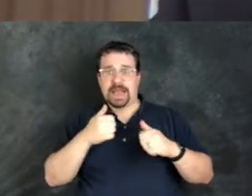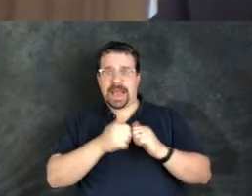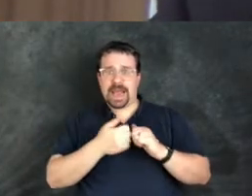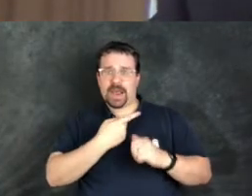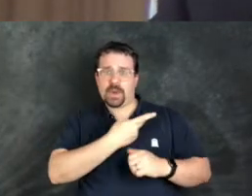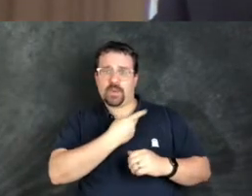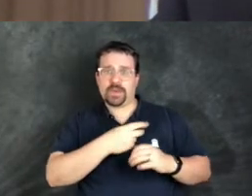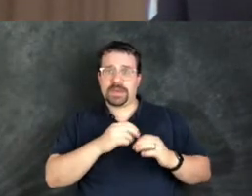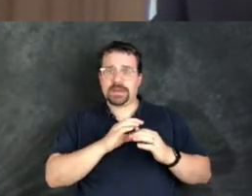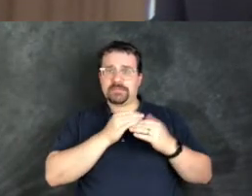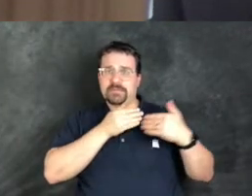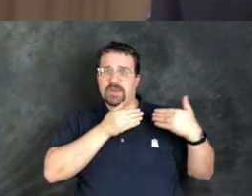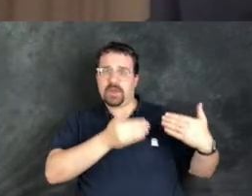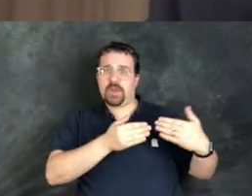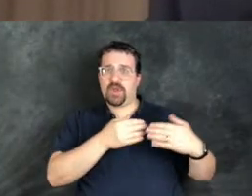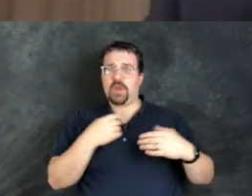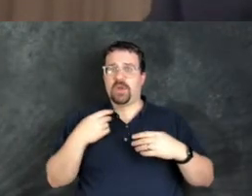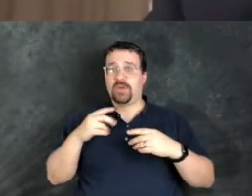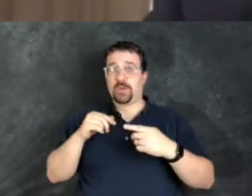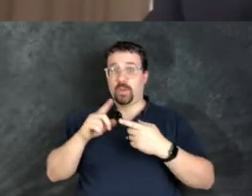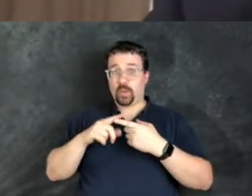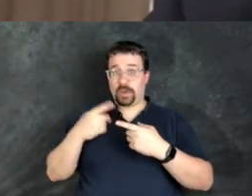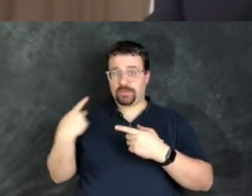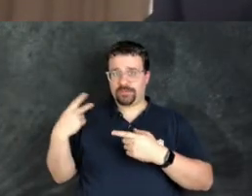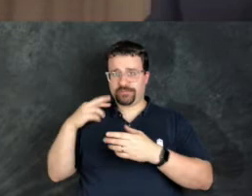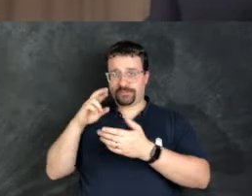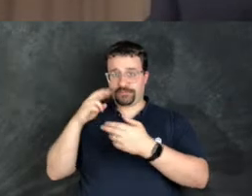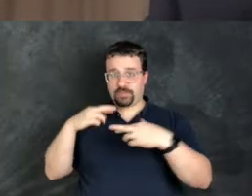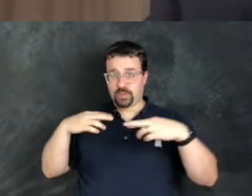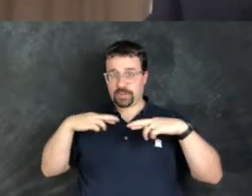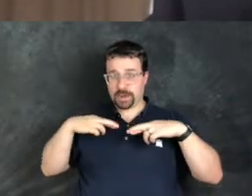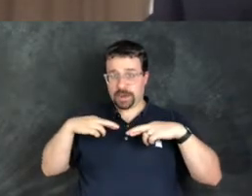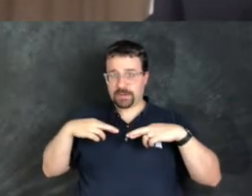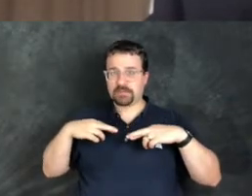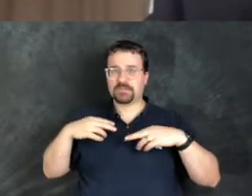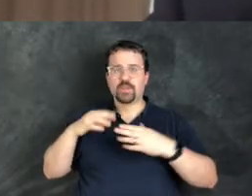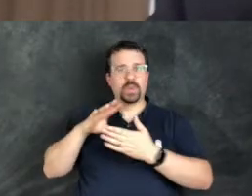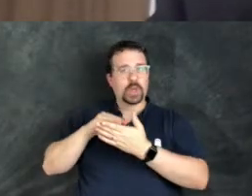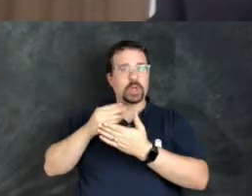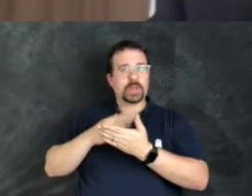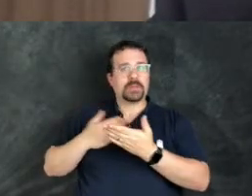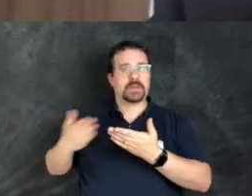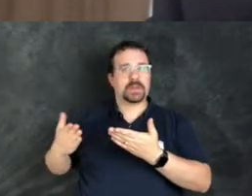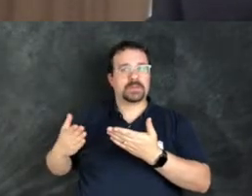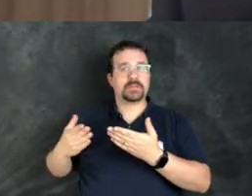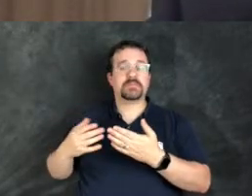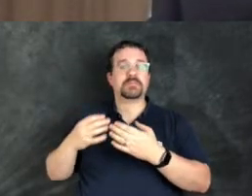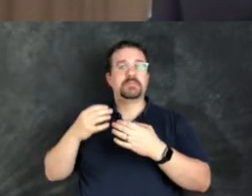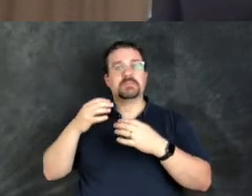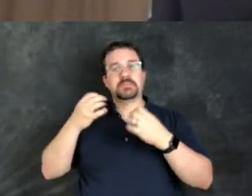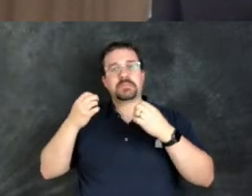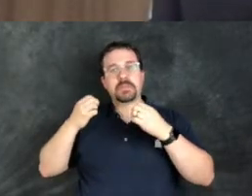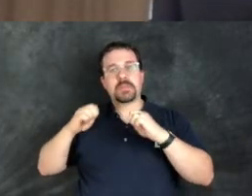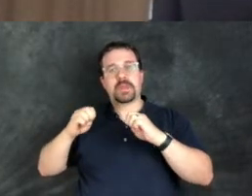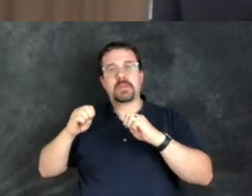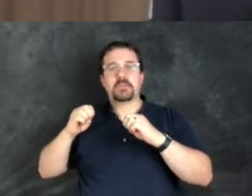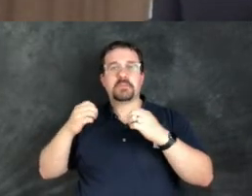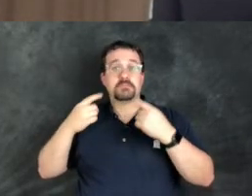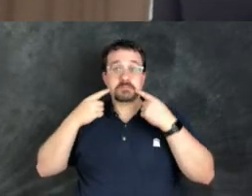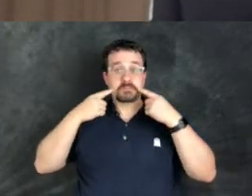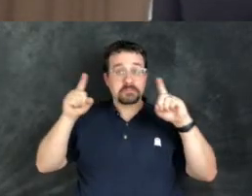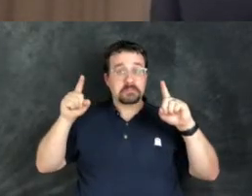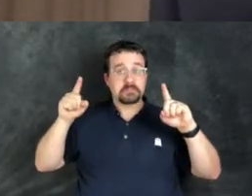along in our retirement. We learned some things, but the experiment was a great